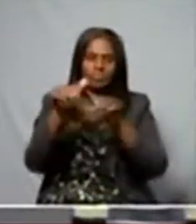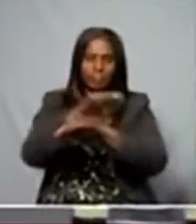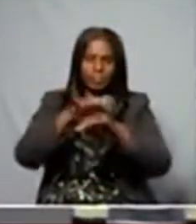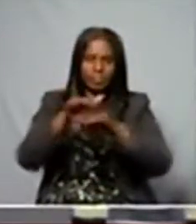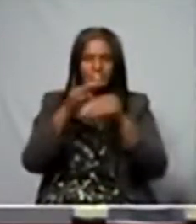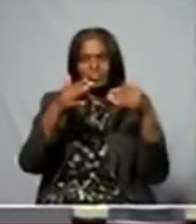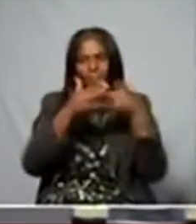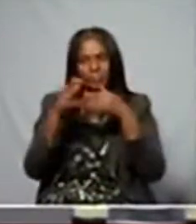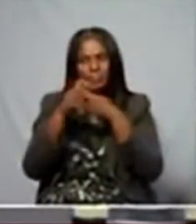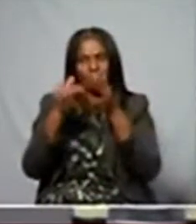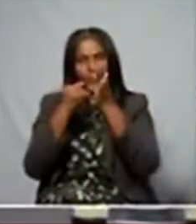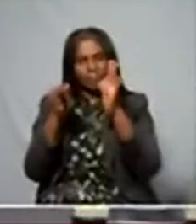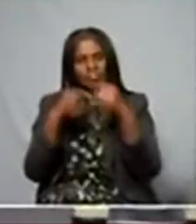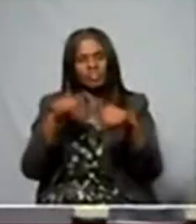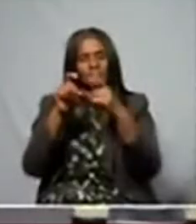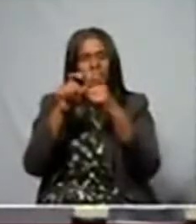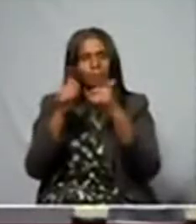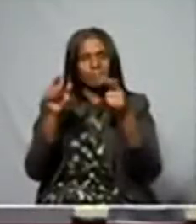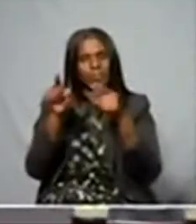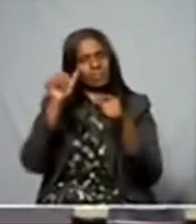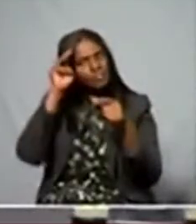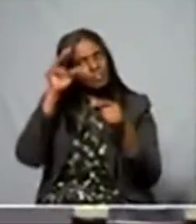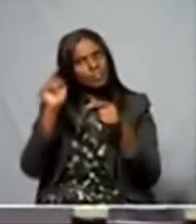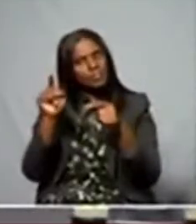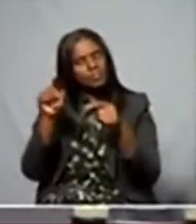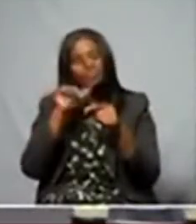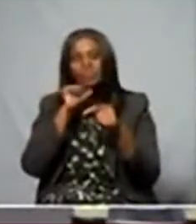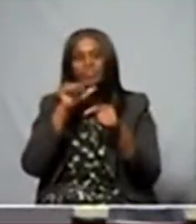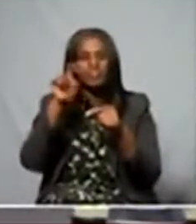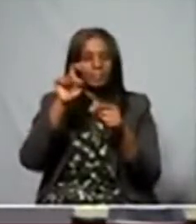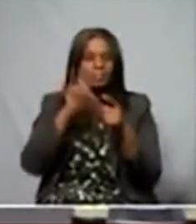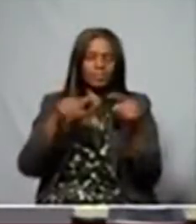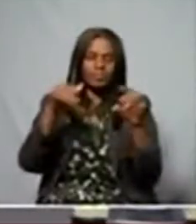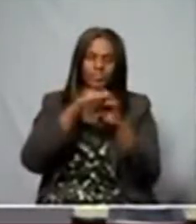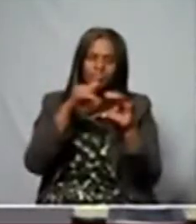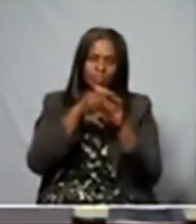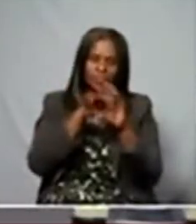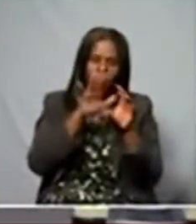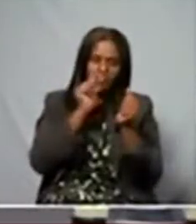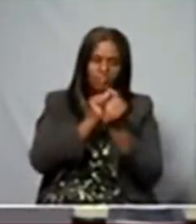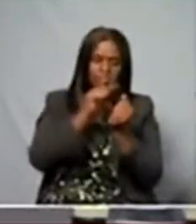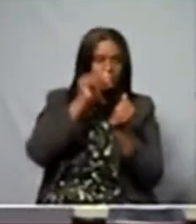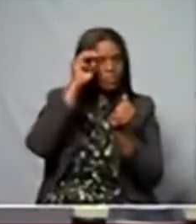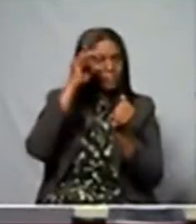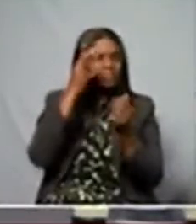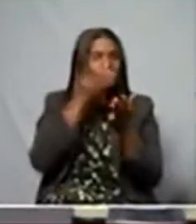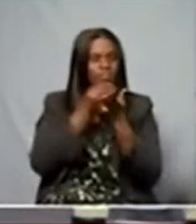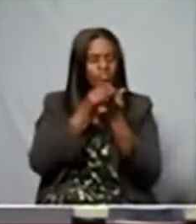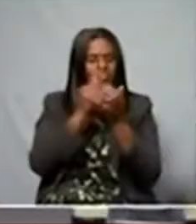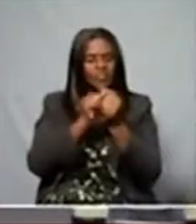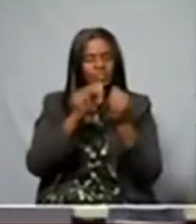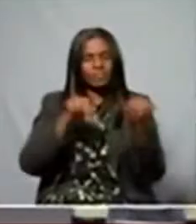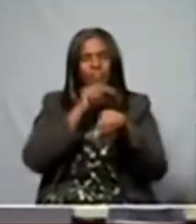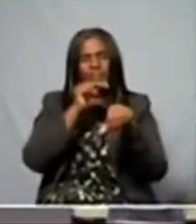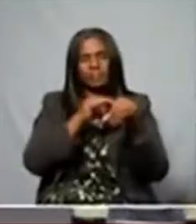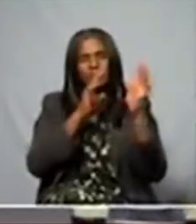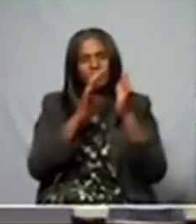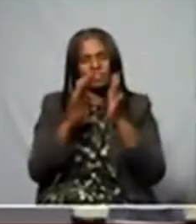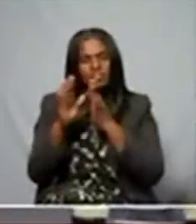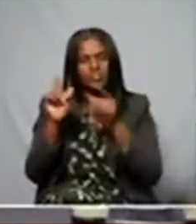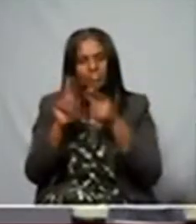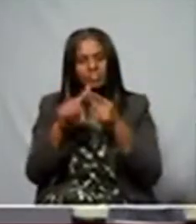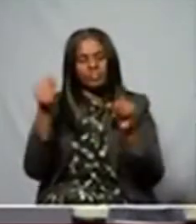identified challenges, the ministry might need to engage with the Ministry of Finance and National Planning